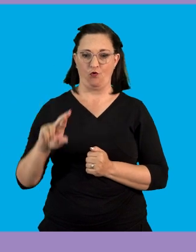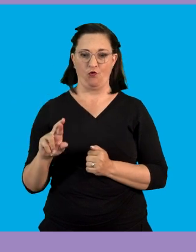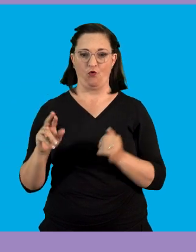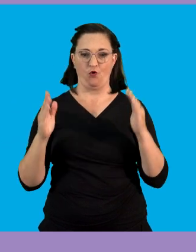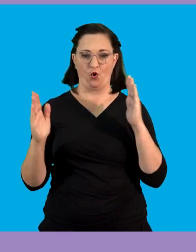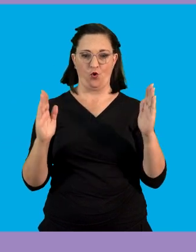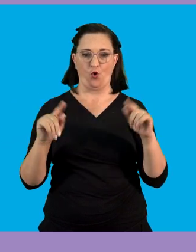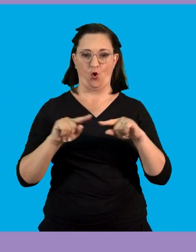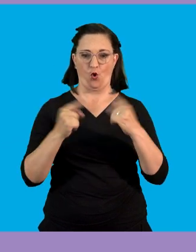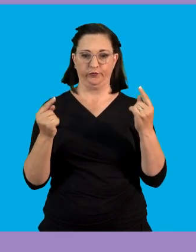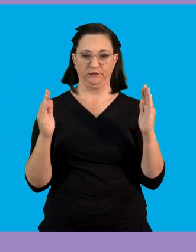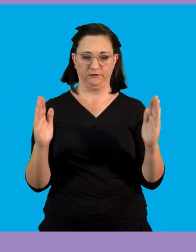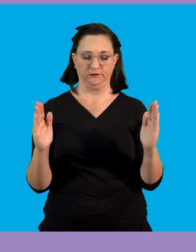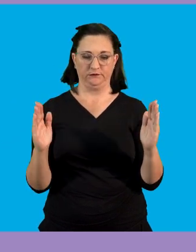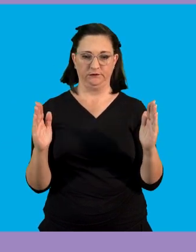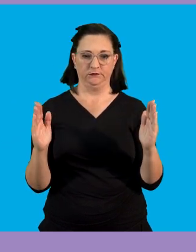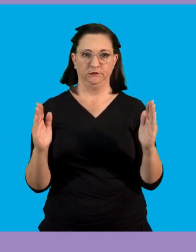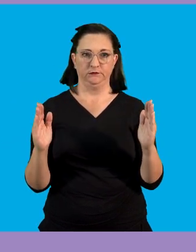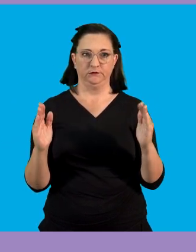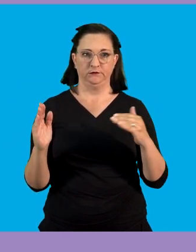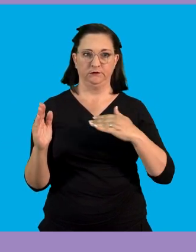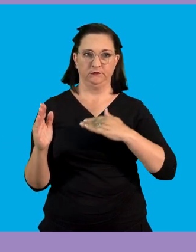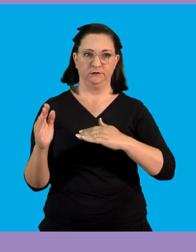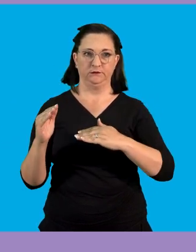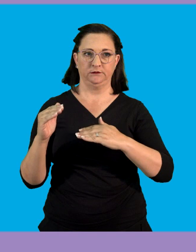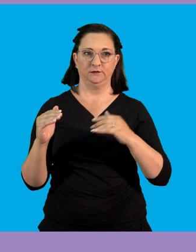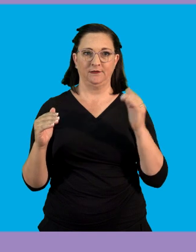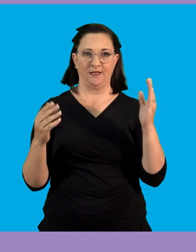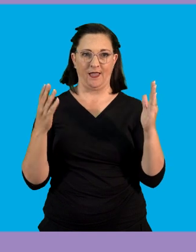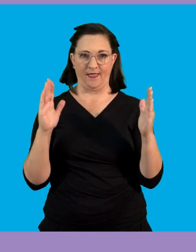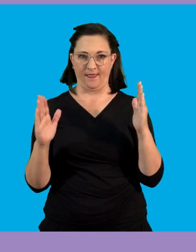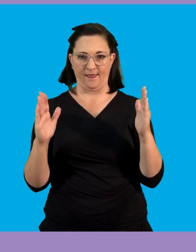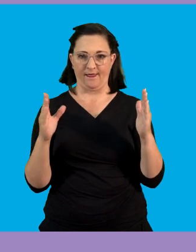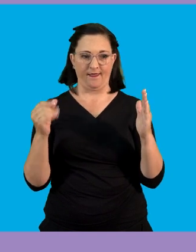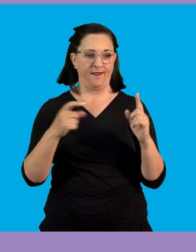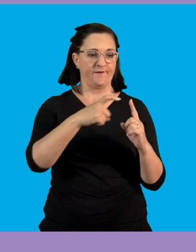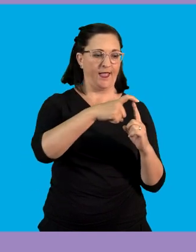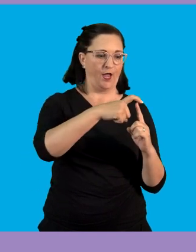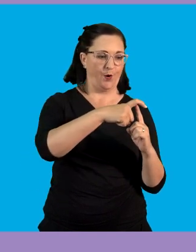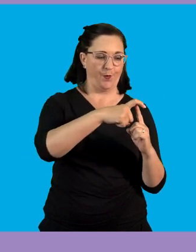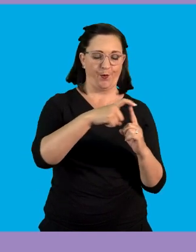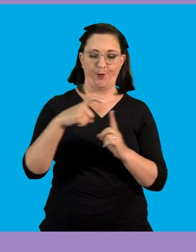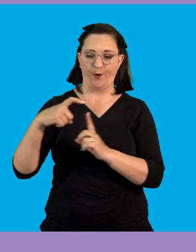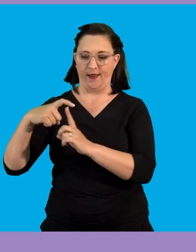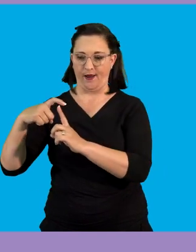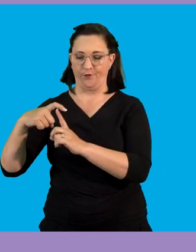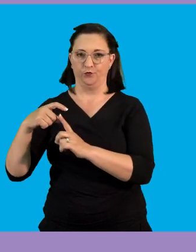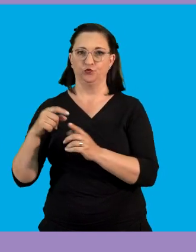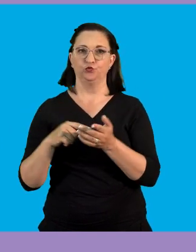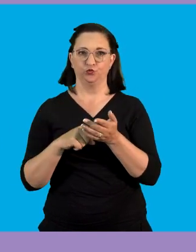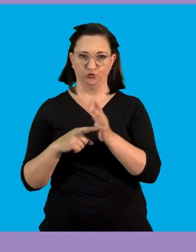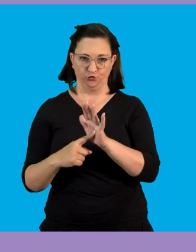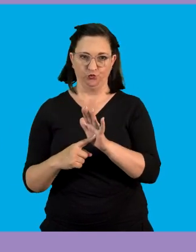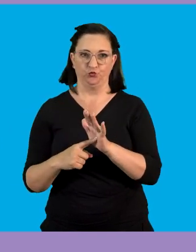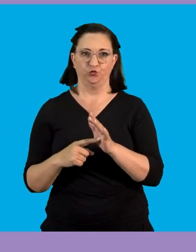are opposite. And the fact that they are parallel, you would see they have an arrowhead that is the